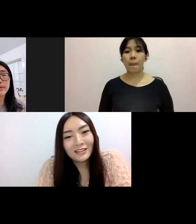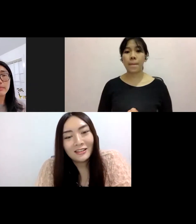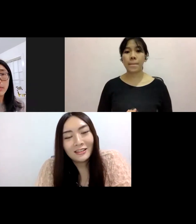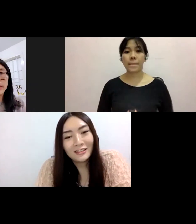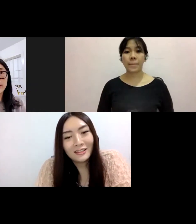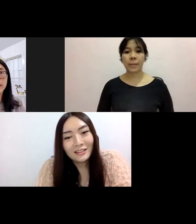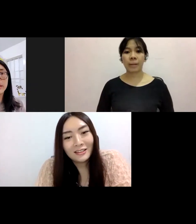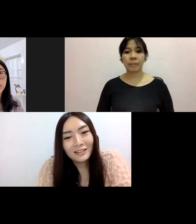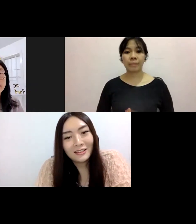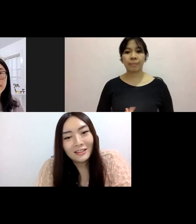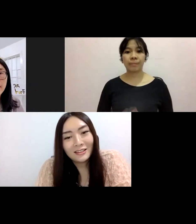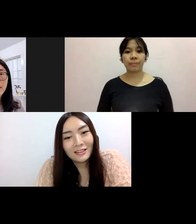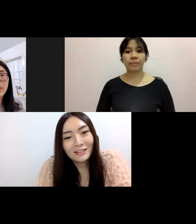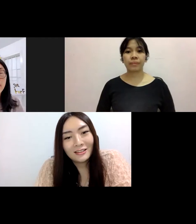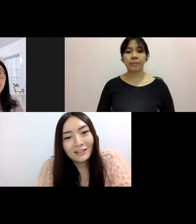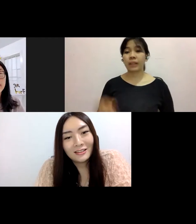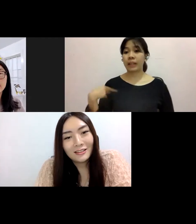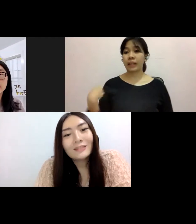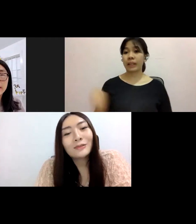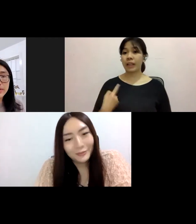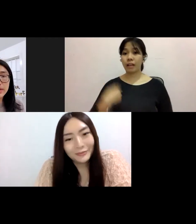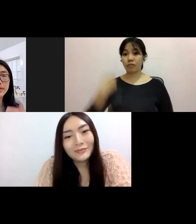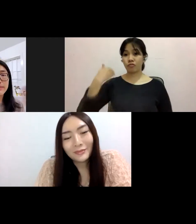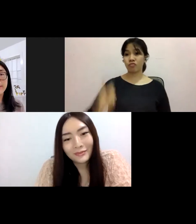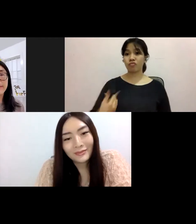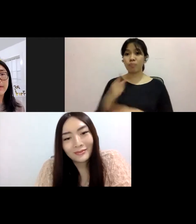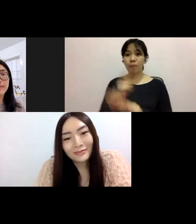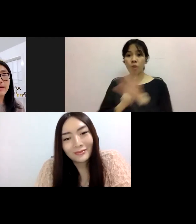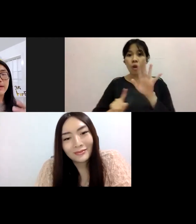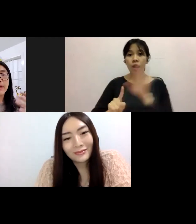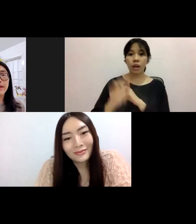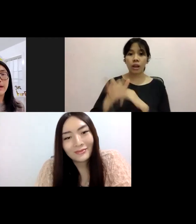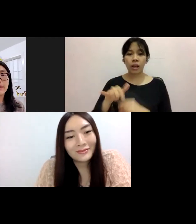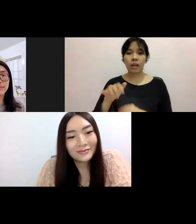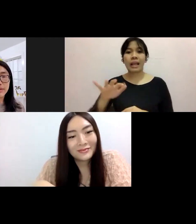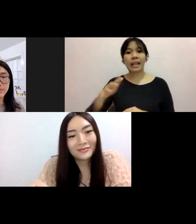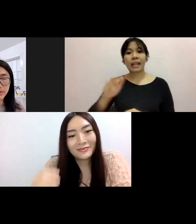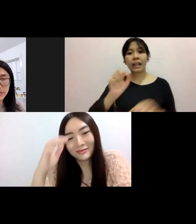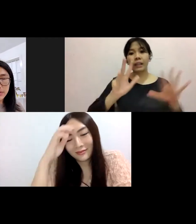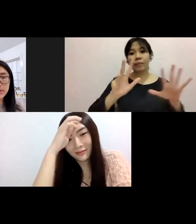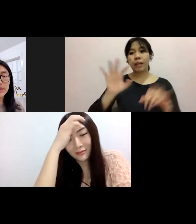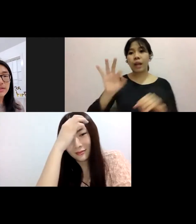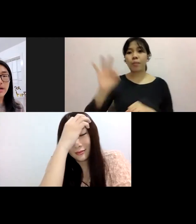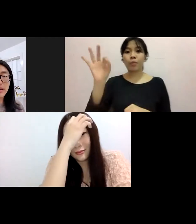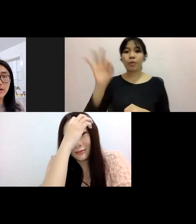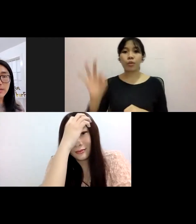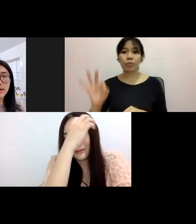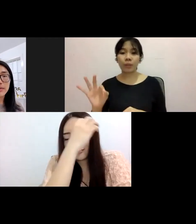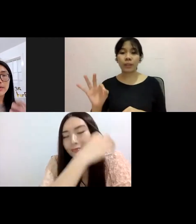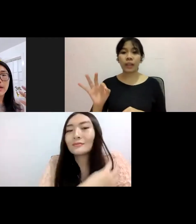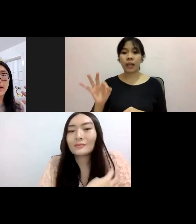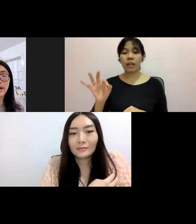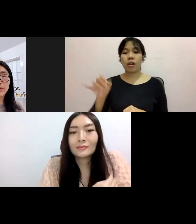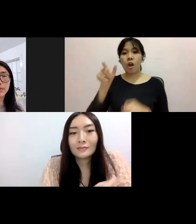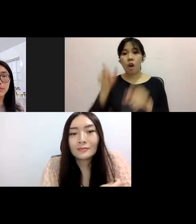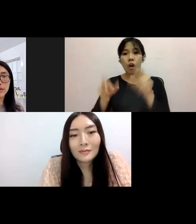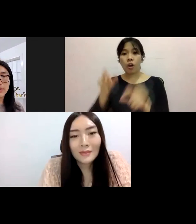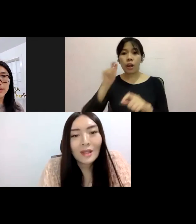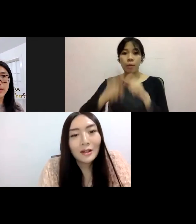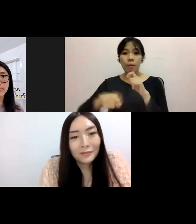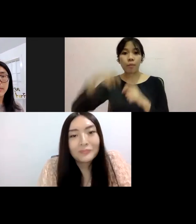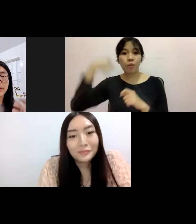representation is very important. Like right now, 99% of the film that has been produced is all about